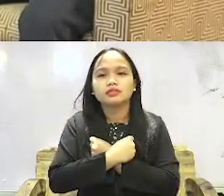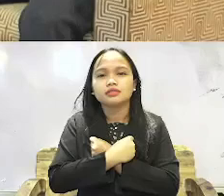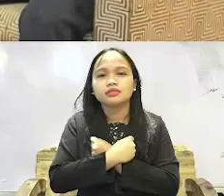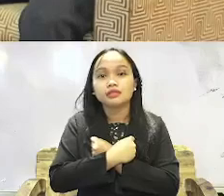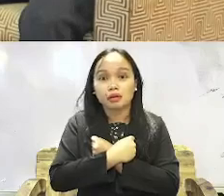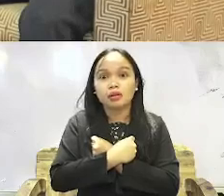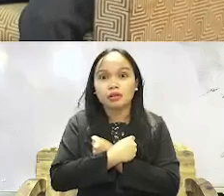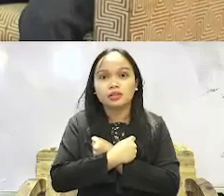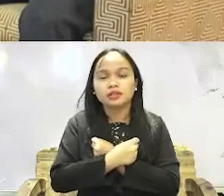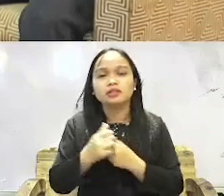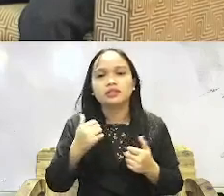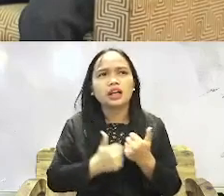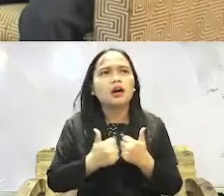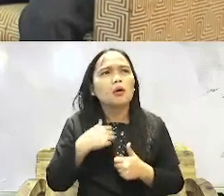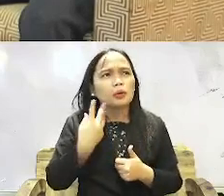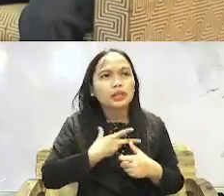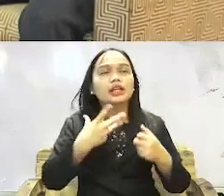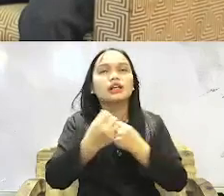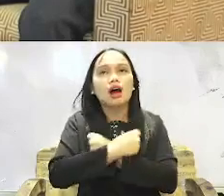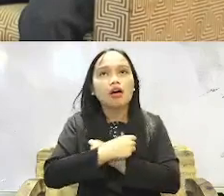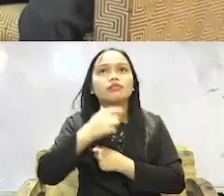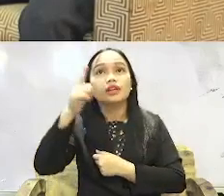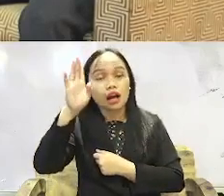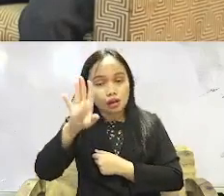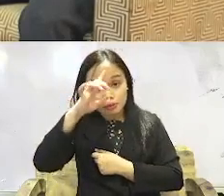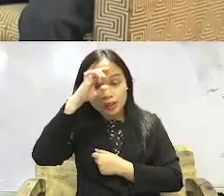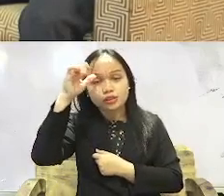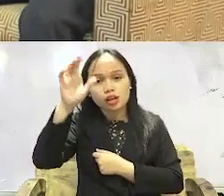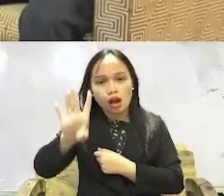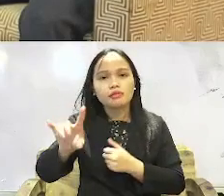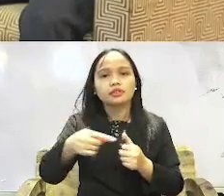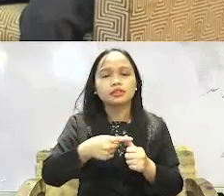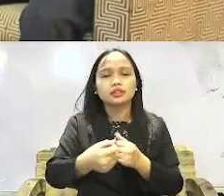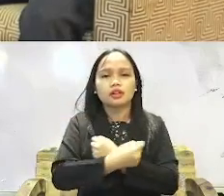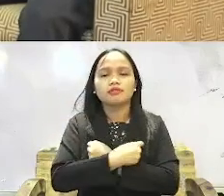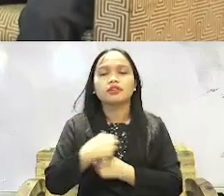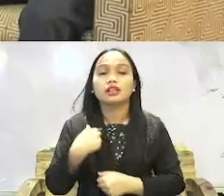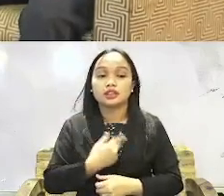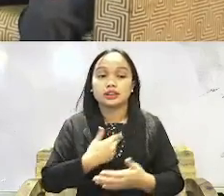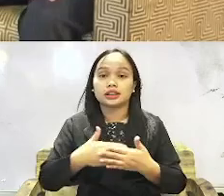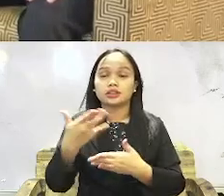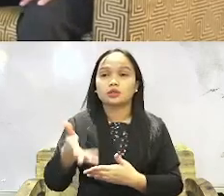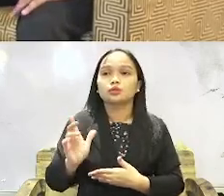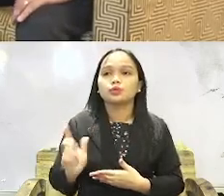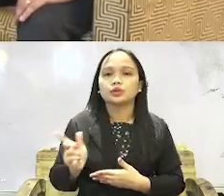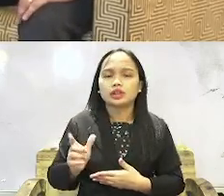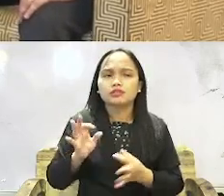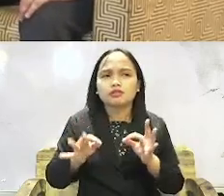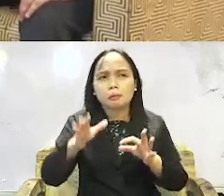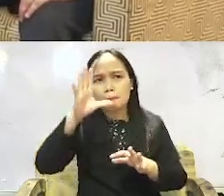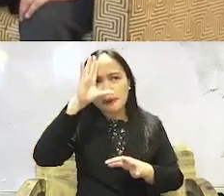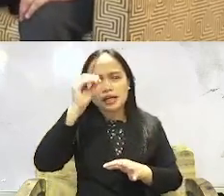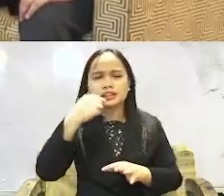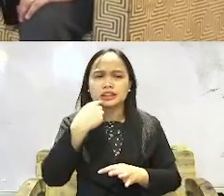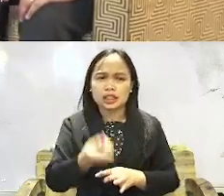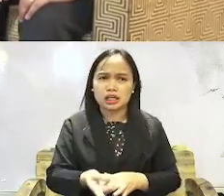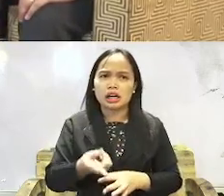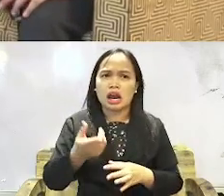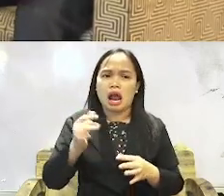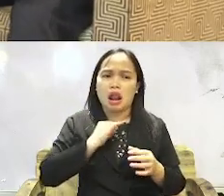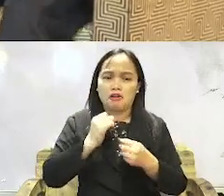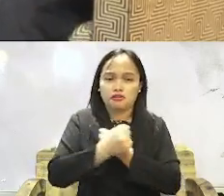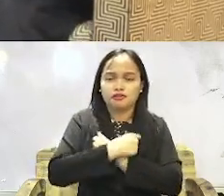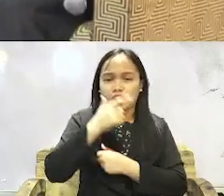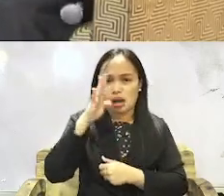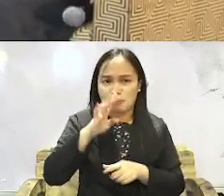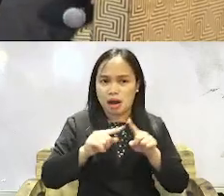yan. We love Him because He first loved us. Verse 20, if a man say, I love God and hate his brother,